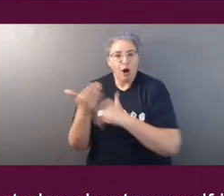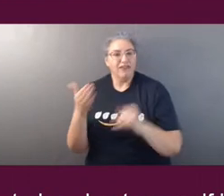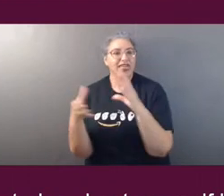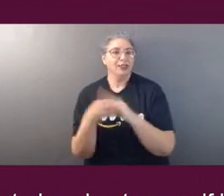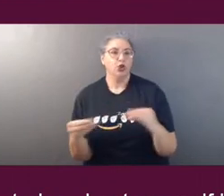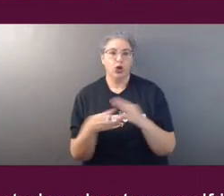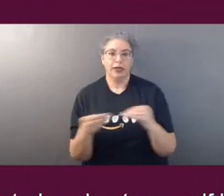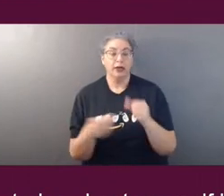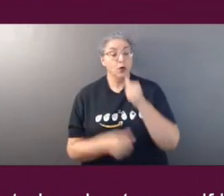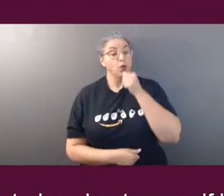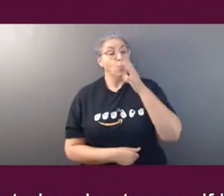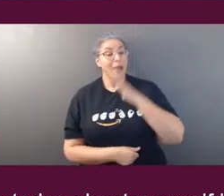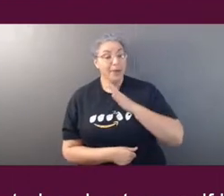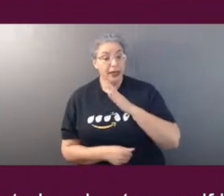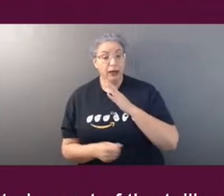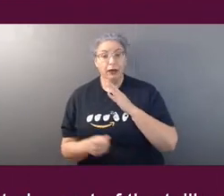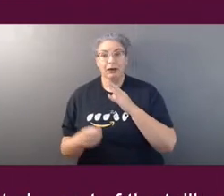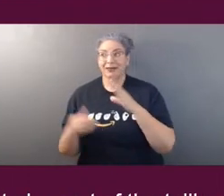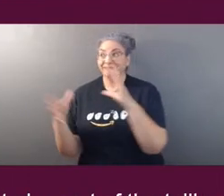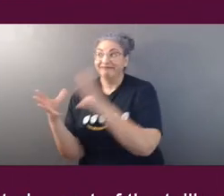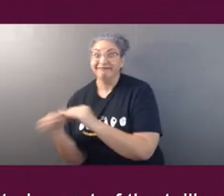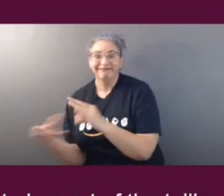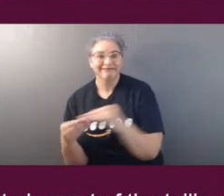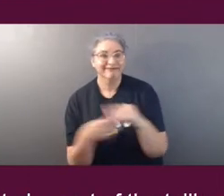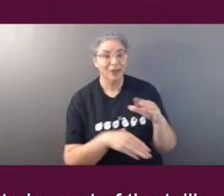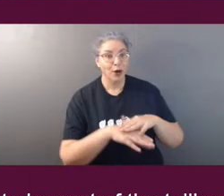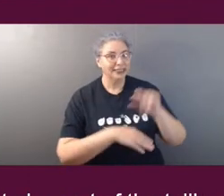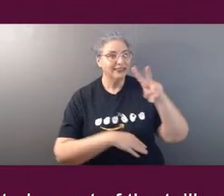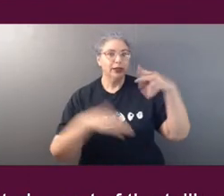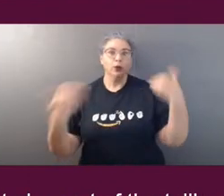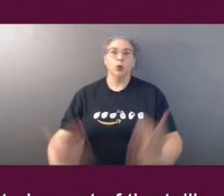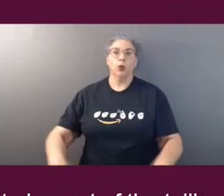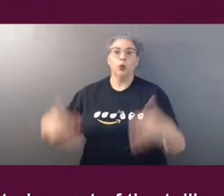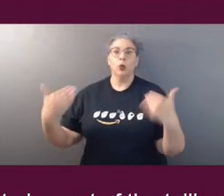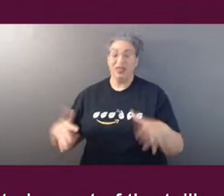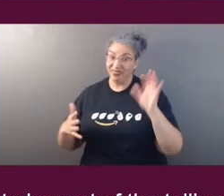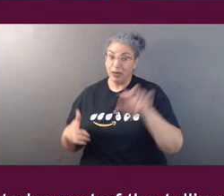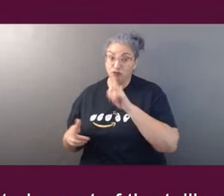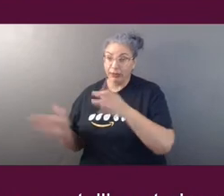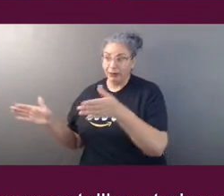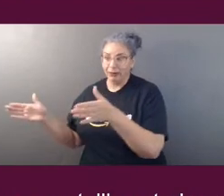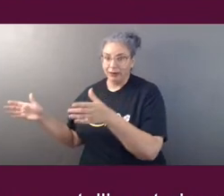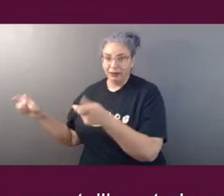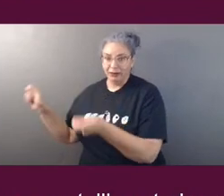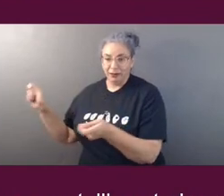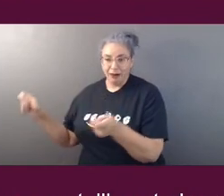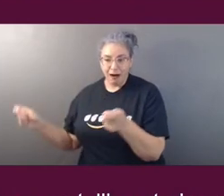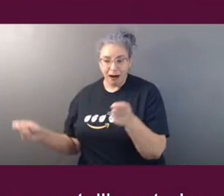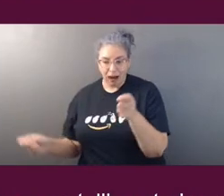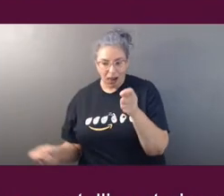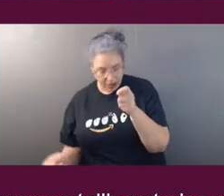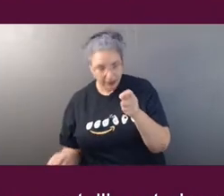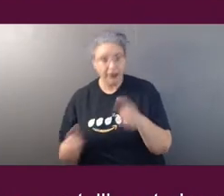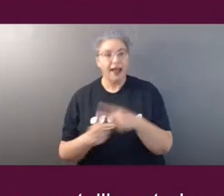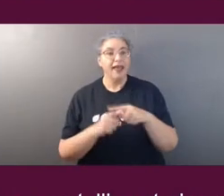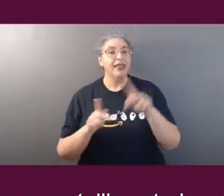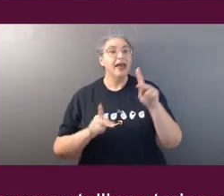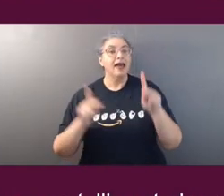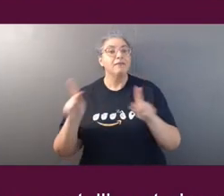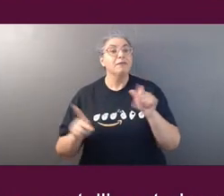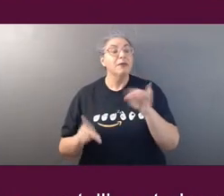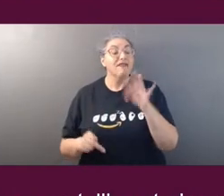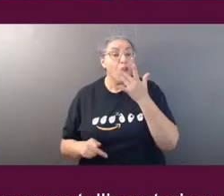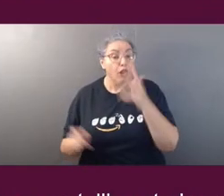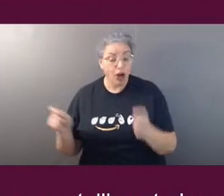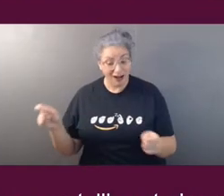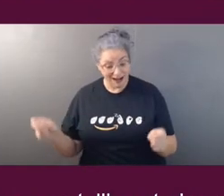stories. I think that women, the emerging of women telling stories on television shifted, right? And then people of color came in